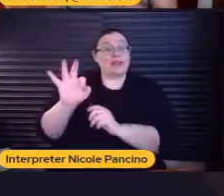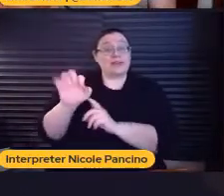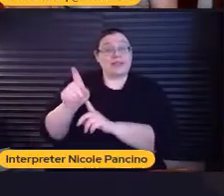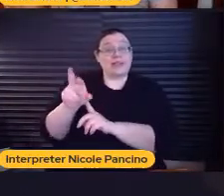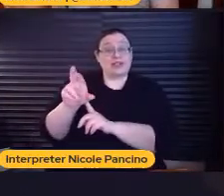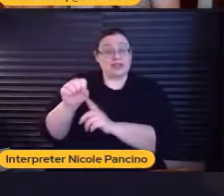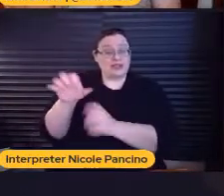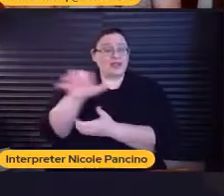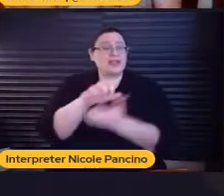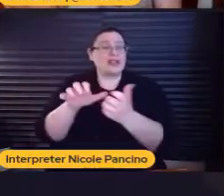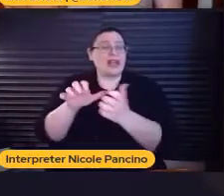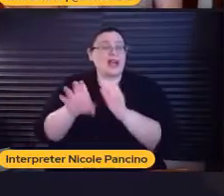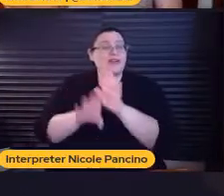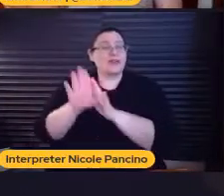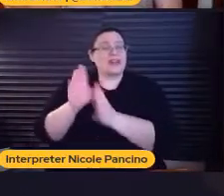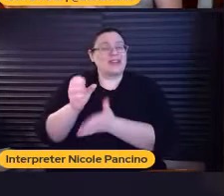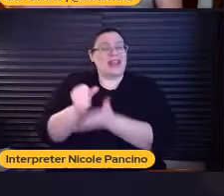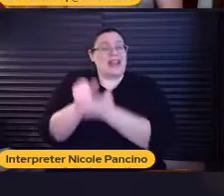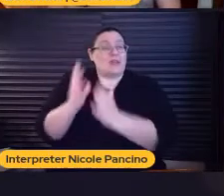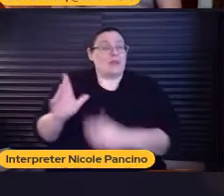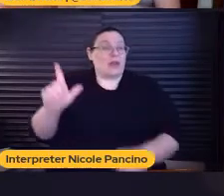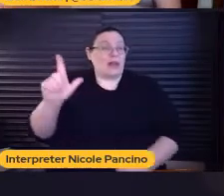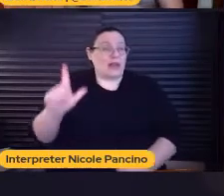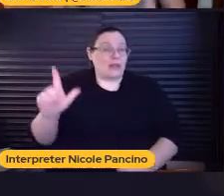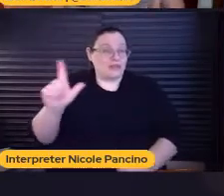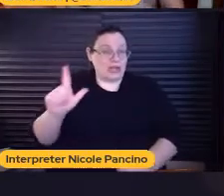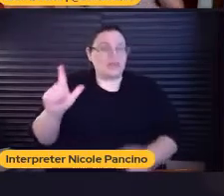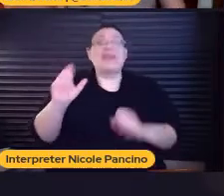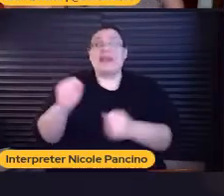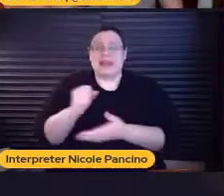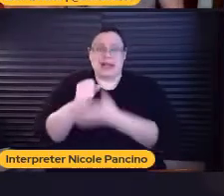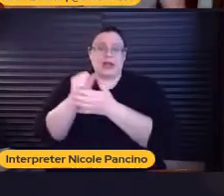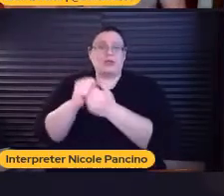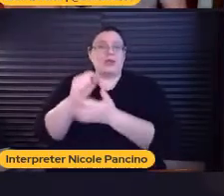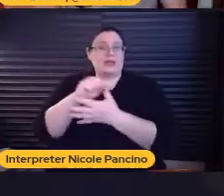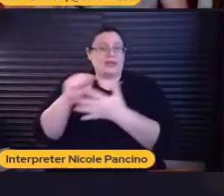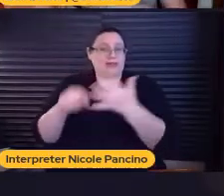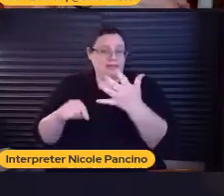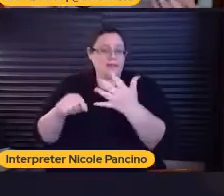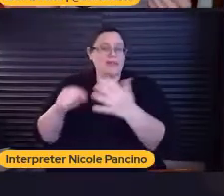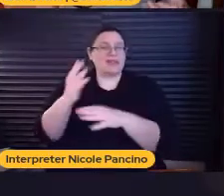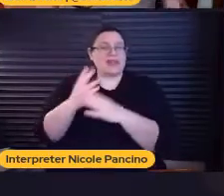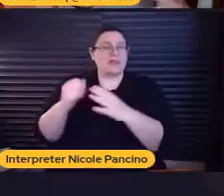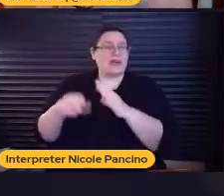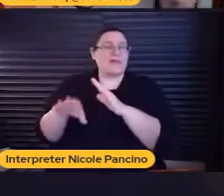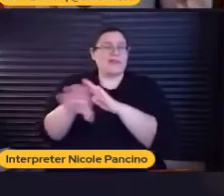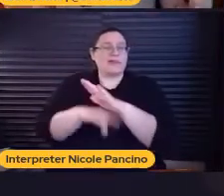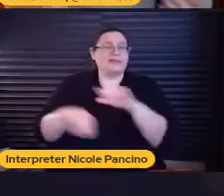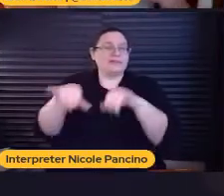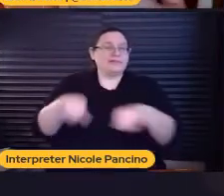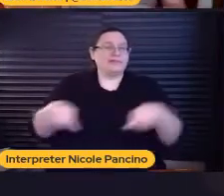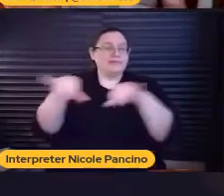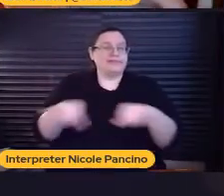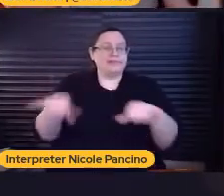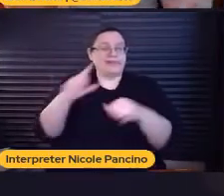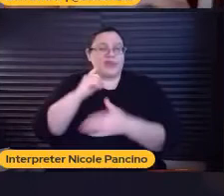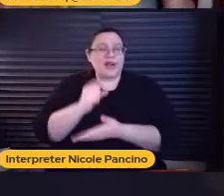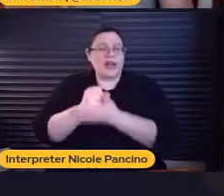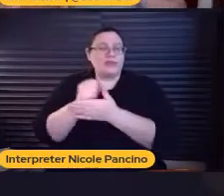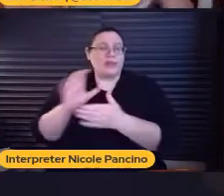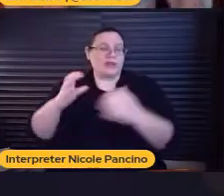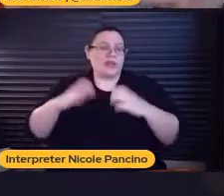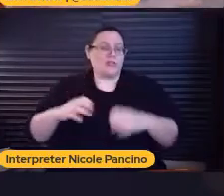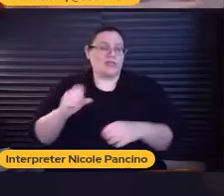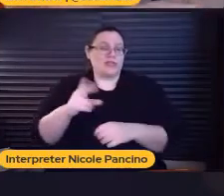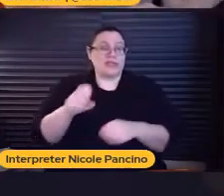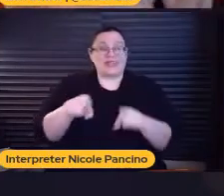helper library that can help with some of the boilerplate when implementing your custom resource as a Lambda, because if you